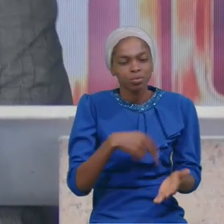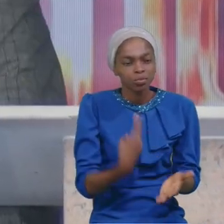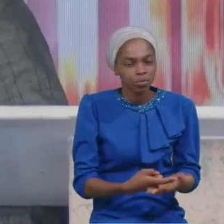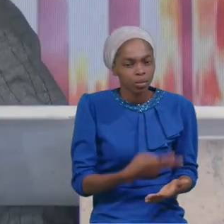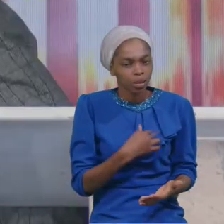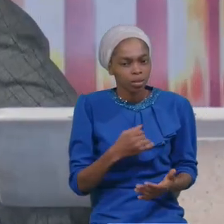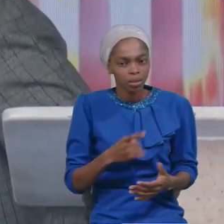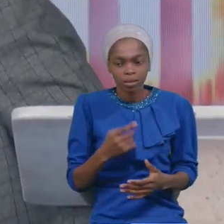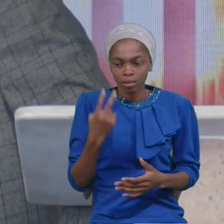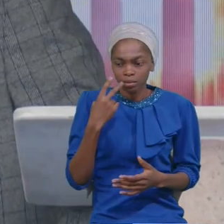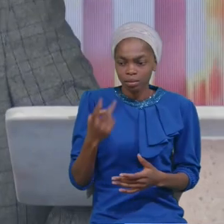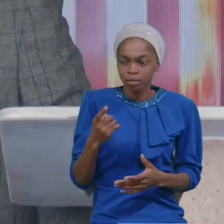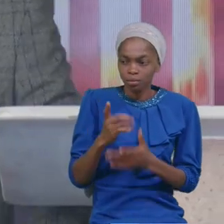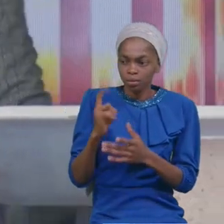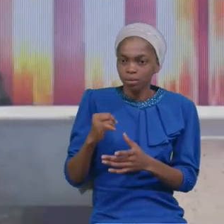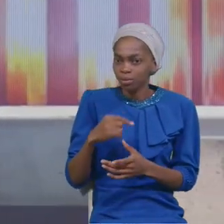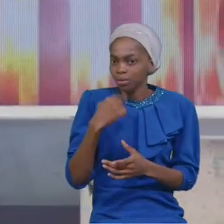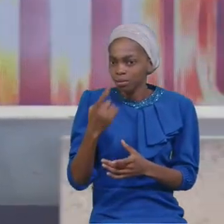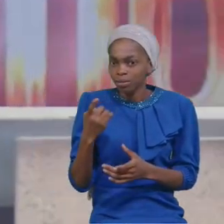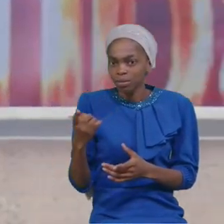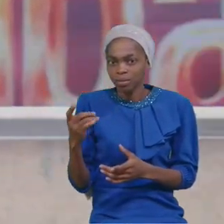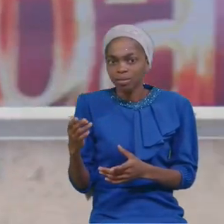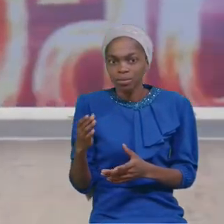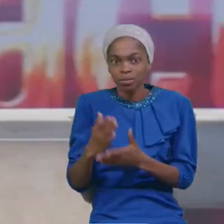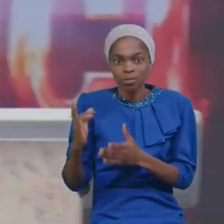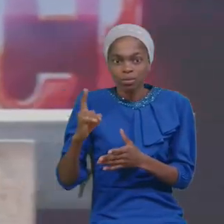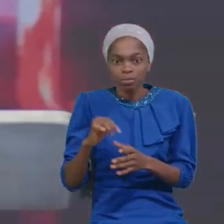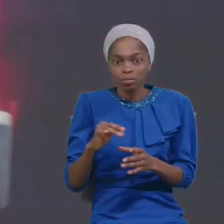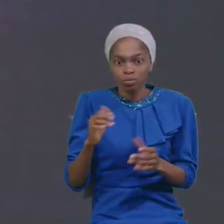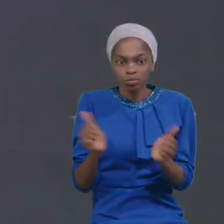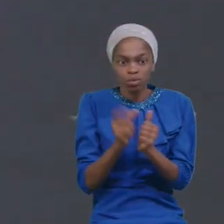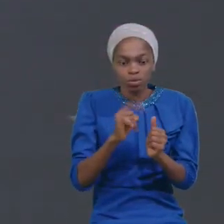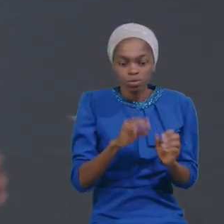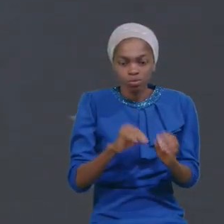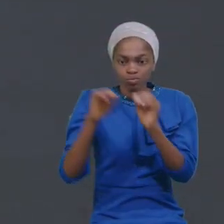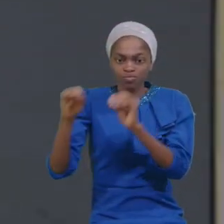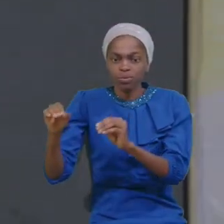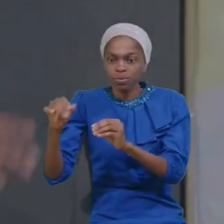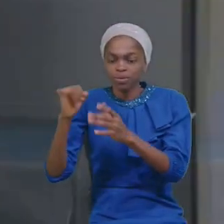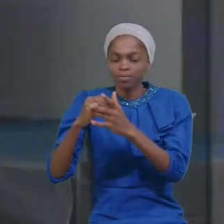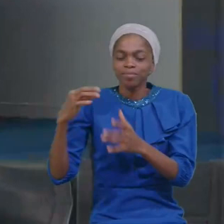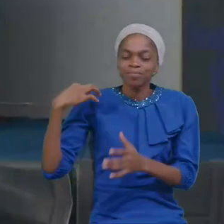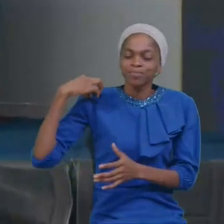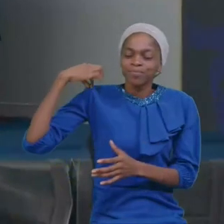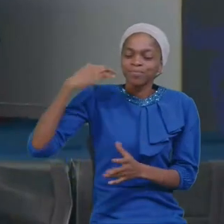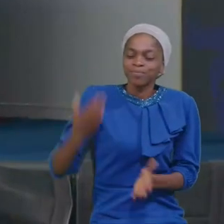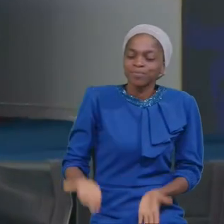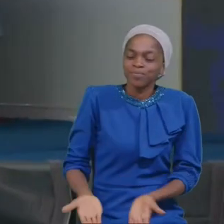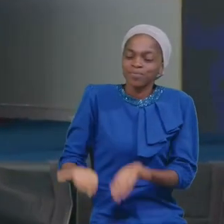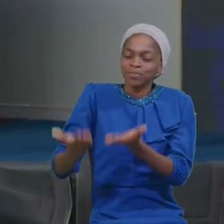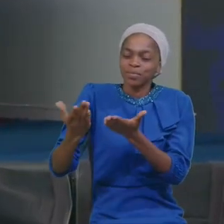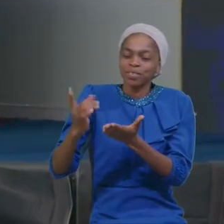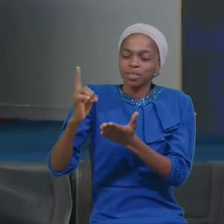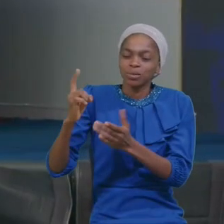imaginary position and tower. Only one thing they say, behind you, they do 10 things that